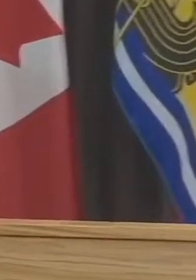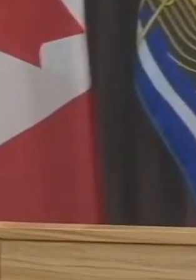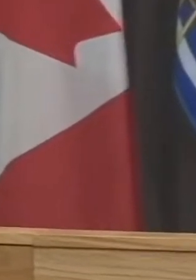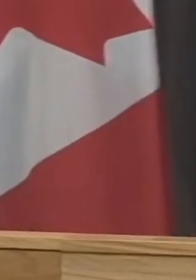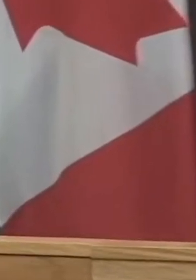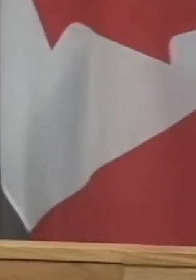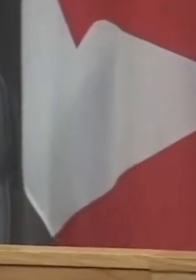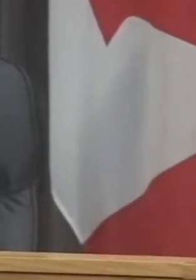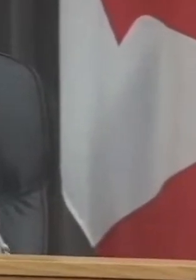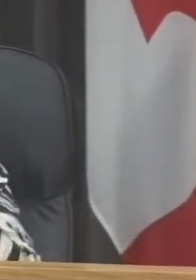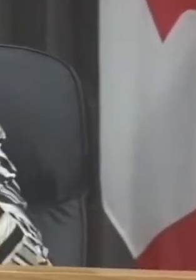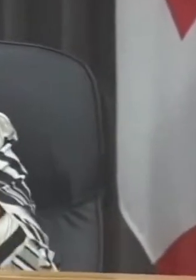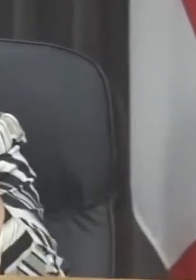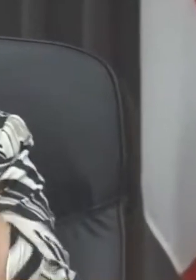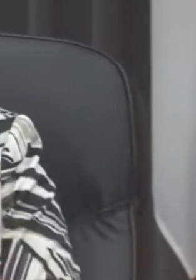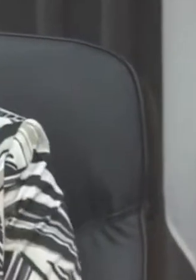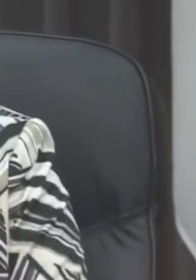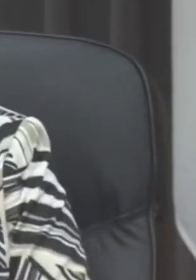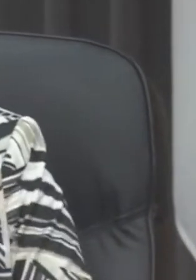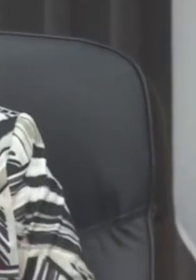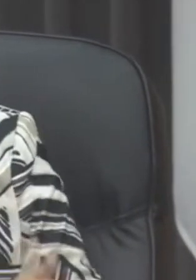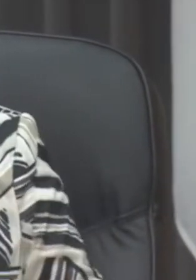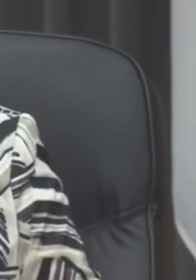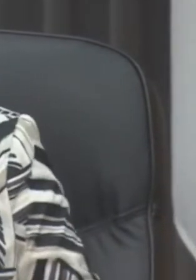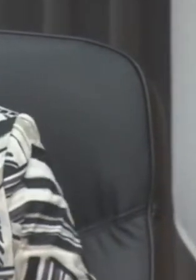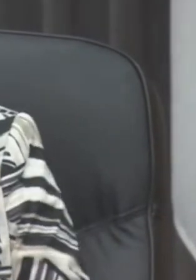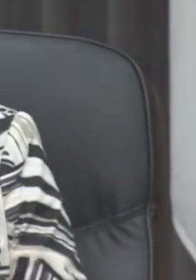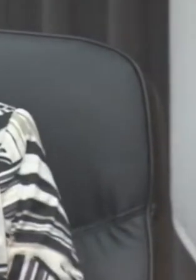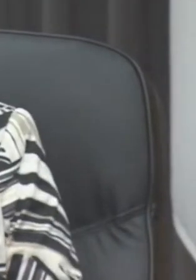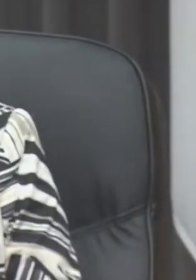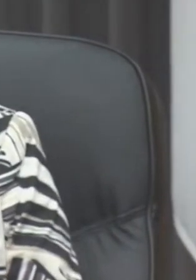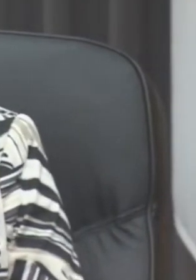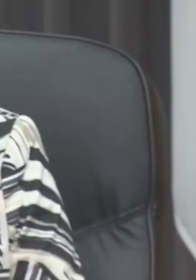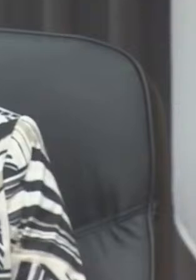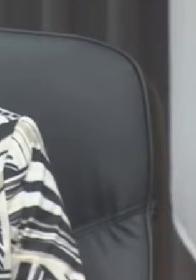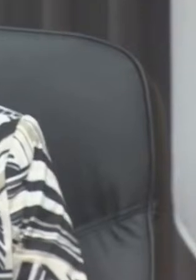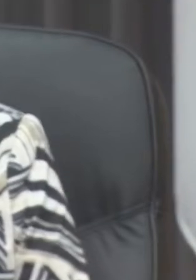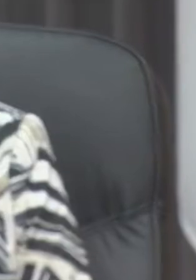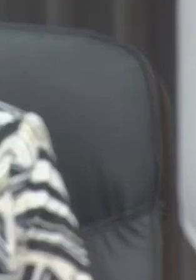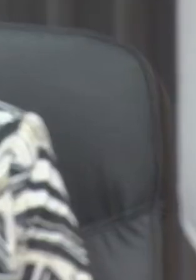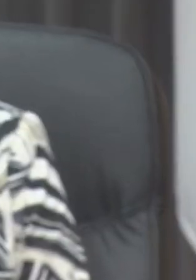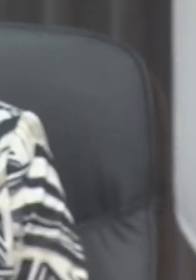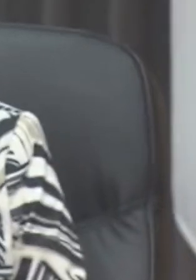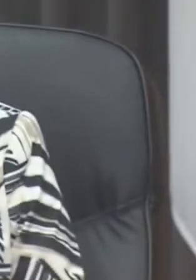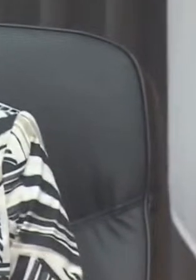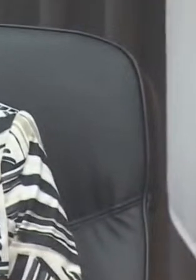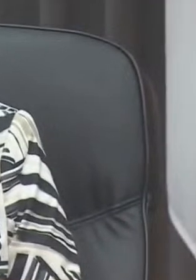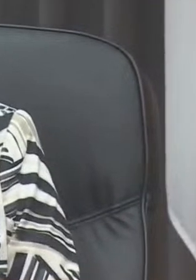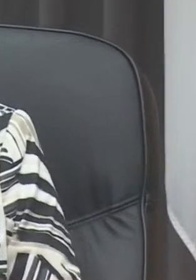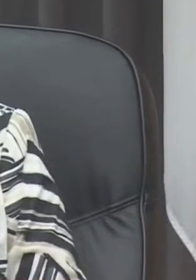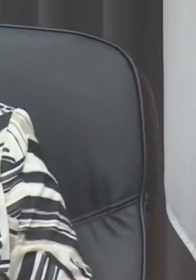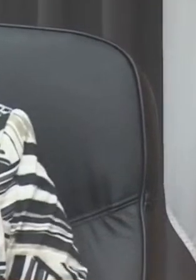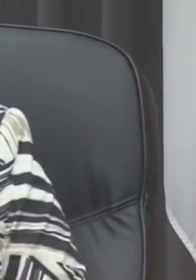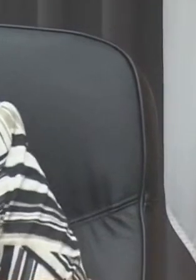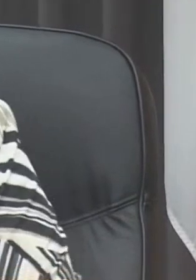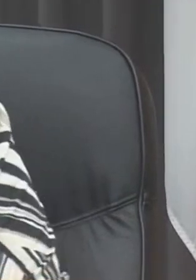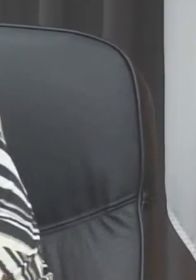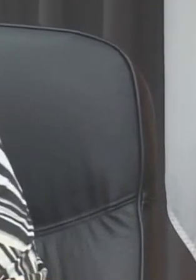l'Honorable Dominic Cardy, ministre de l'Éducation et du Développement de la Petite Enfance. Dr.